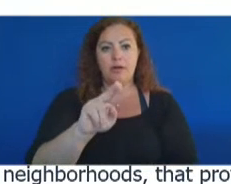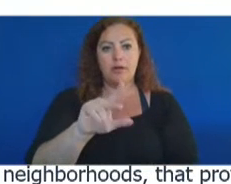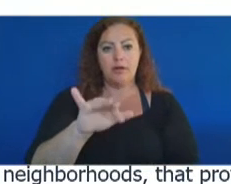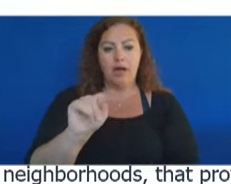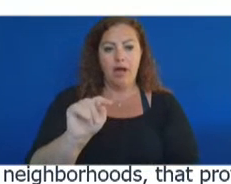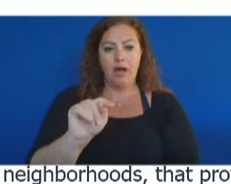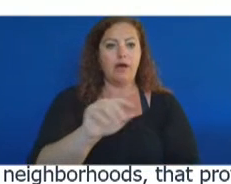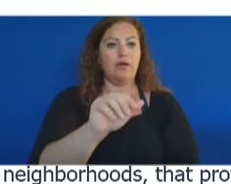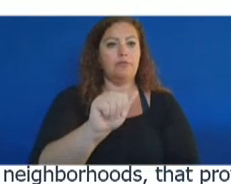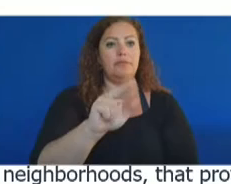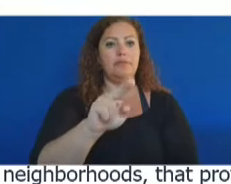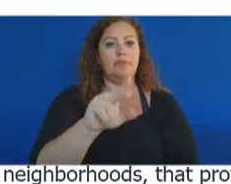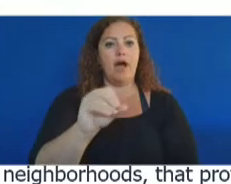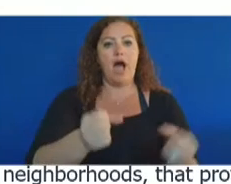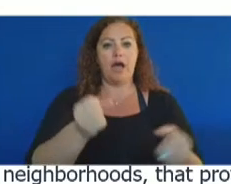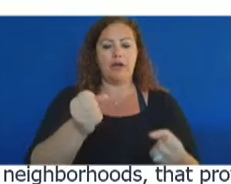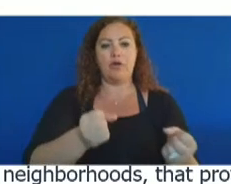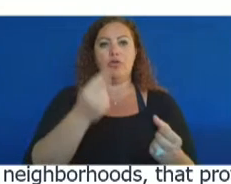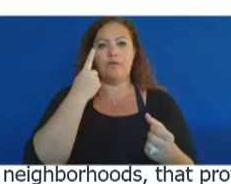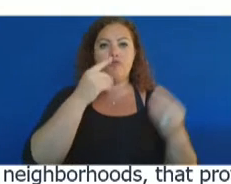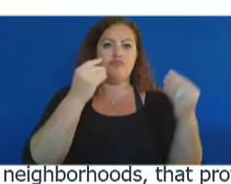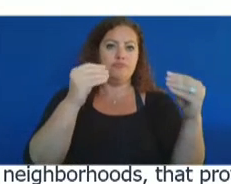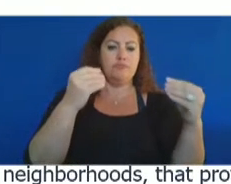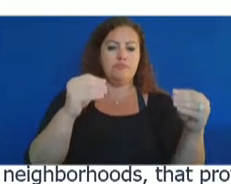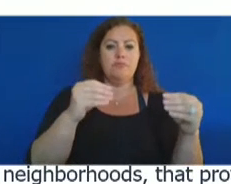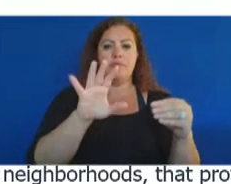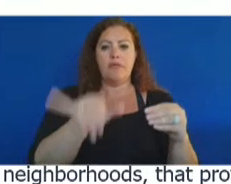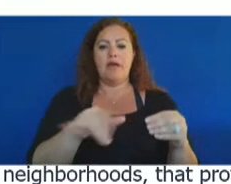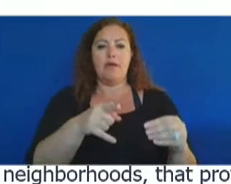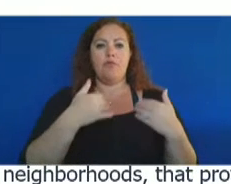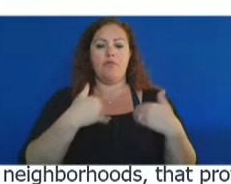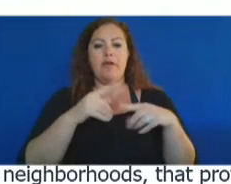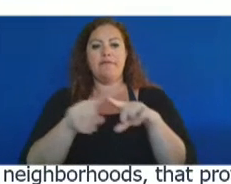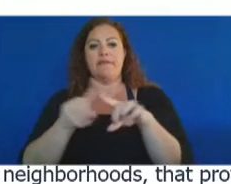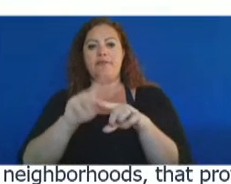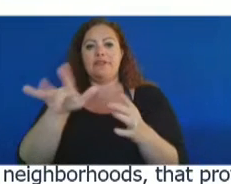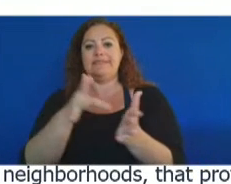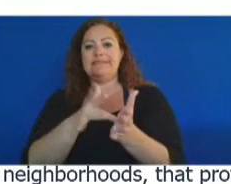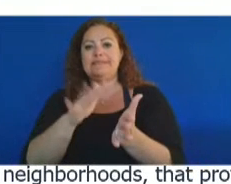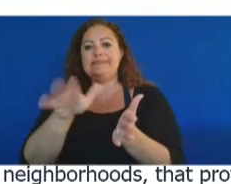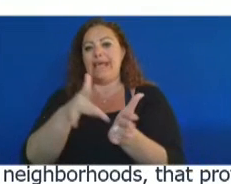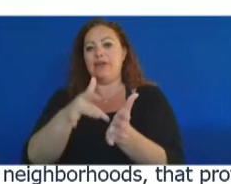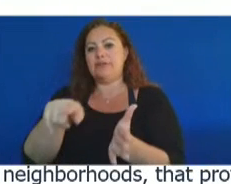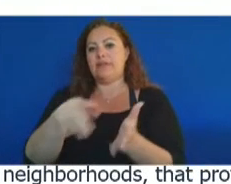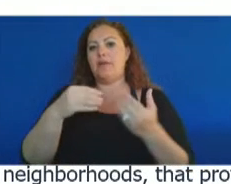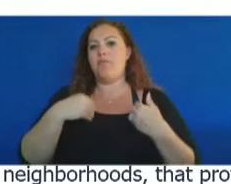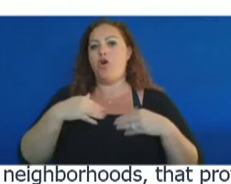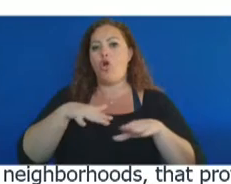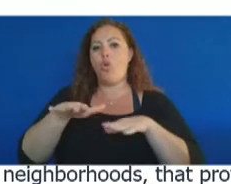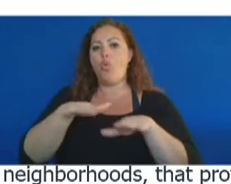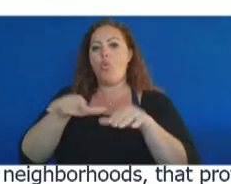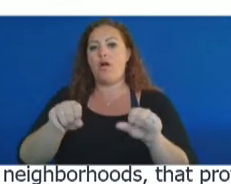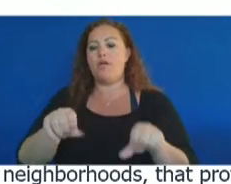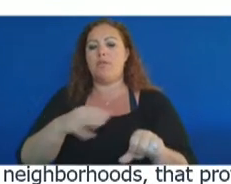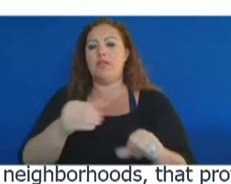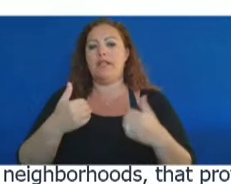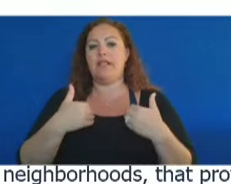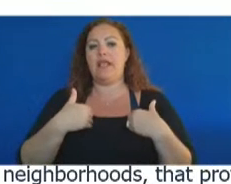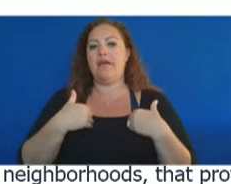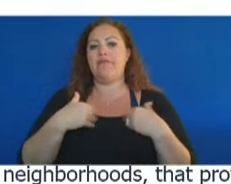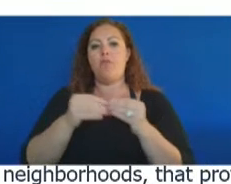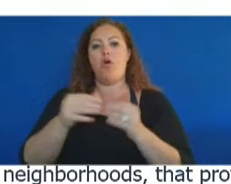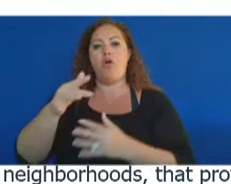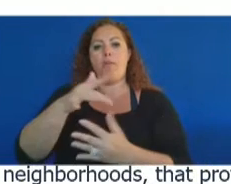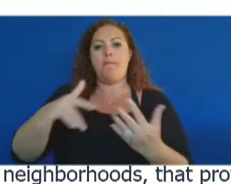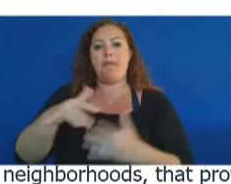for retail and so forth and then we have a series of centers that are more walkable and have a greater mix of uses